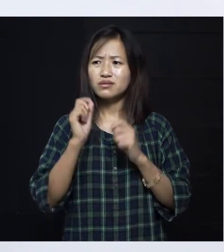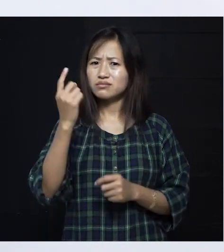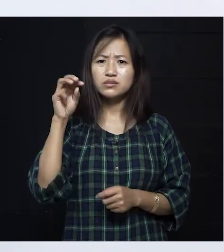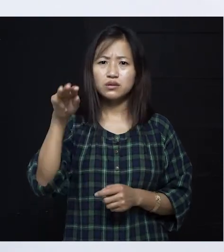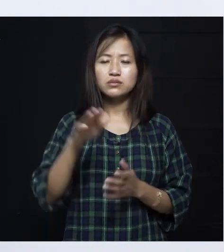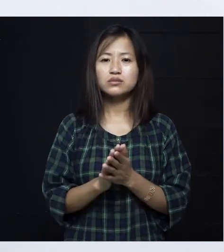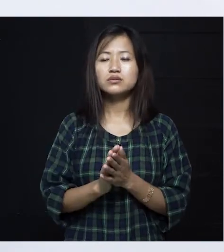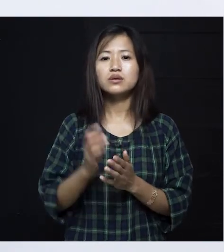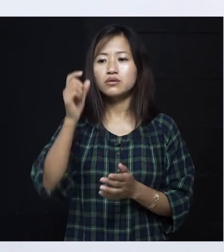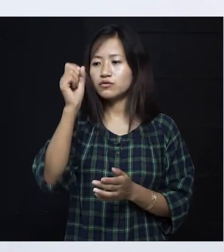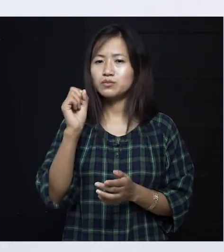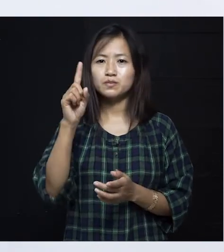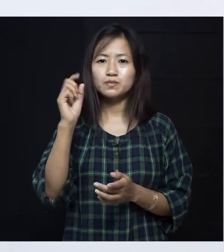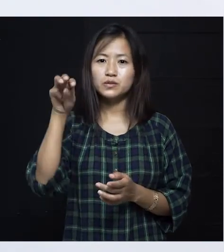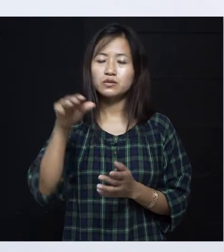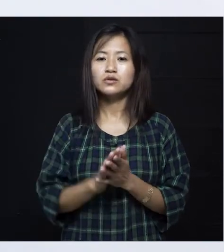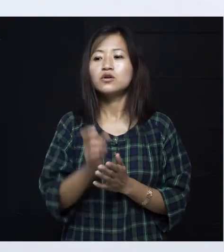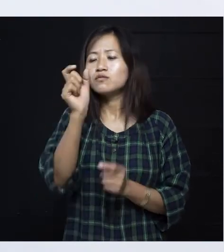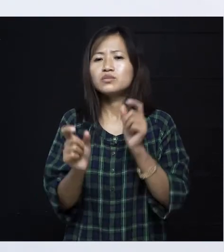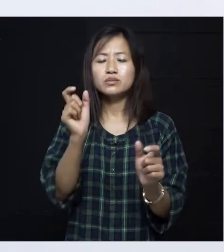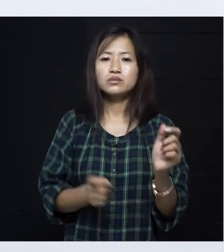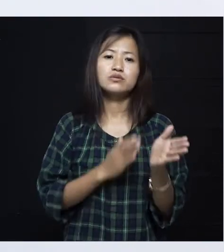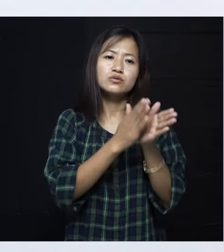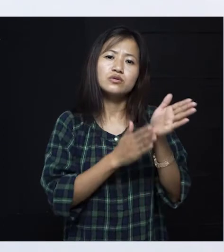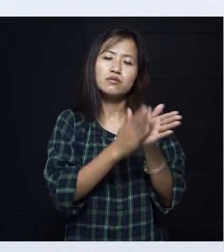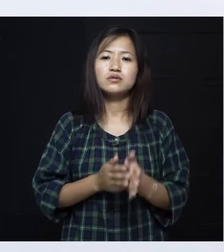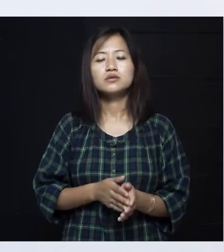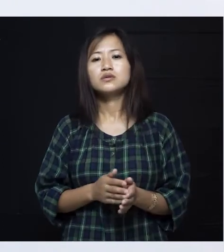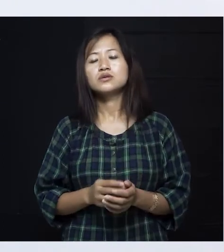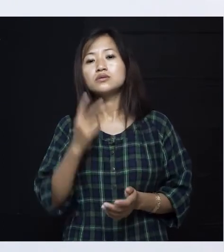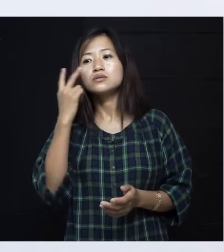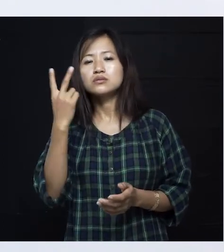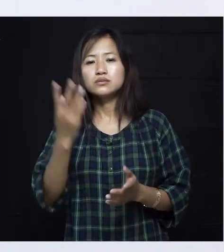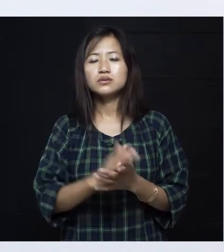travel on the train, isn't it? So that is the reason why it says it is the